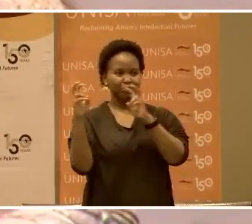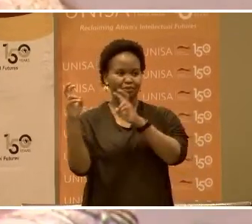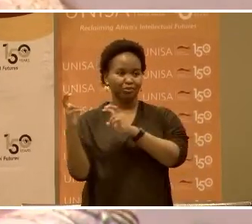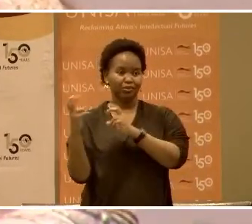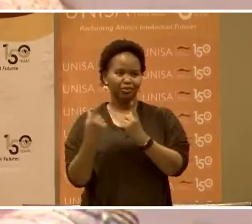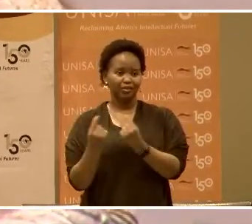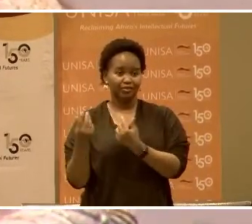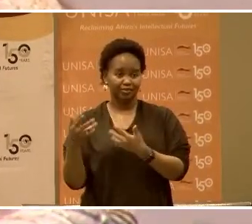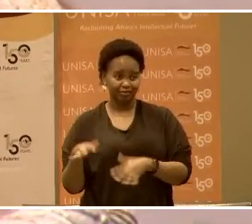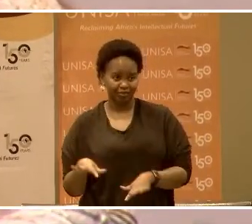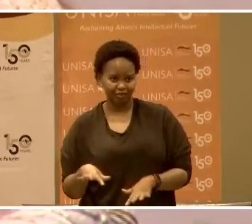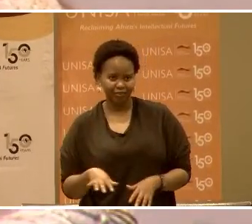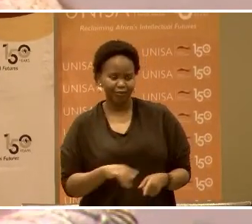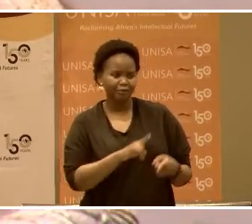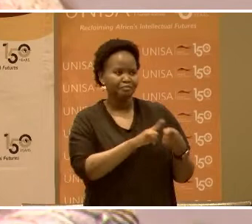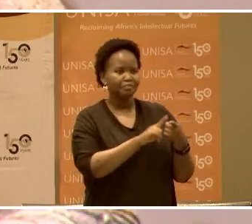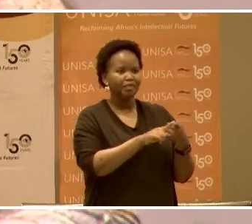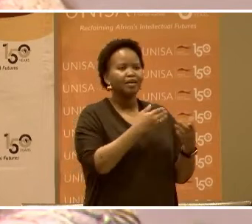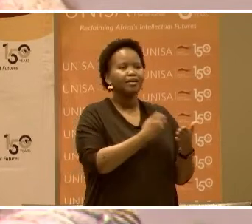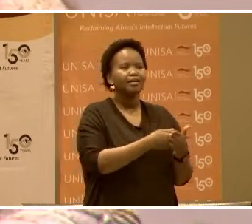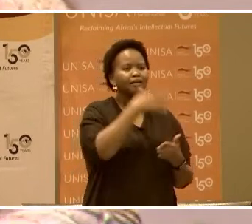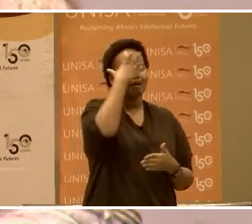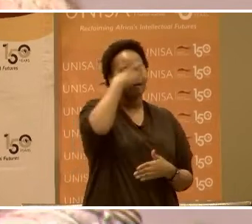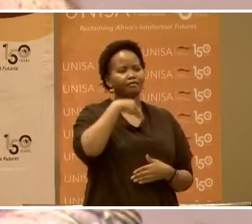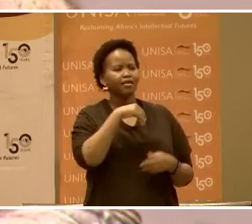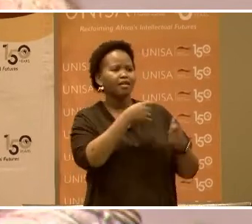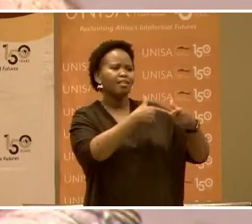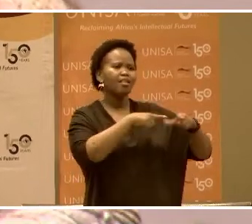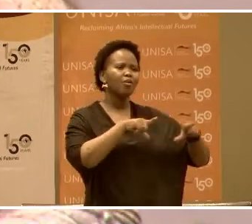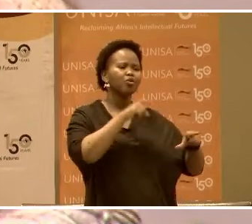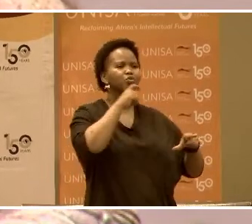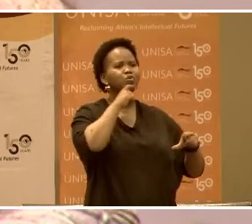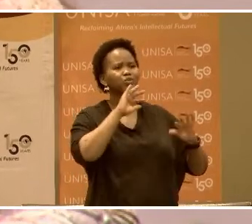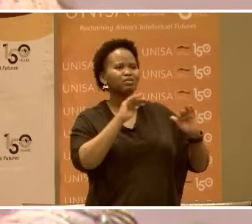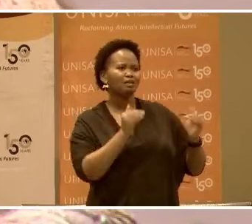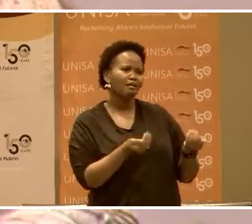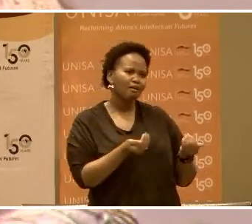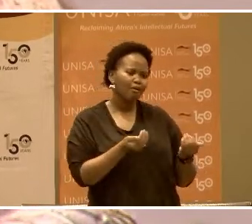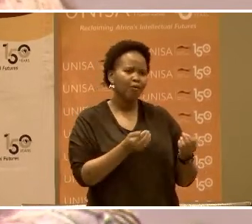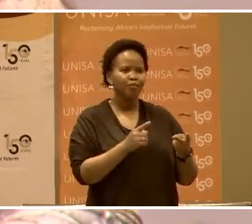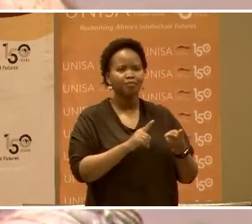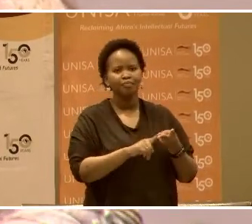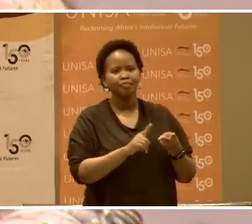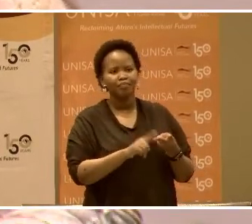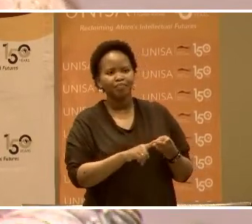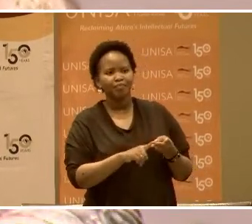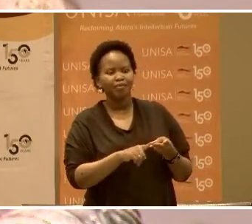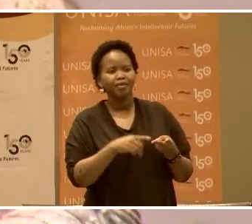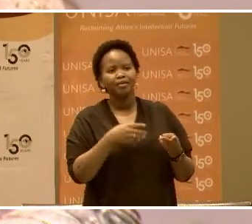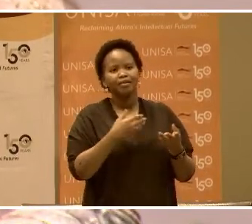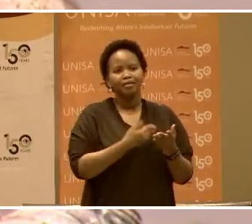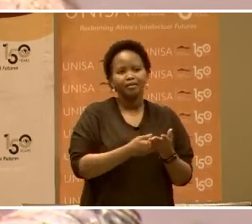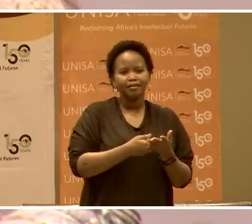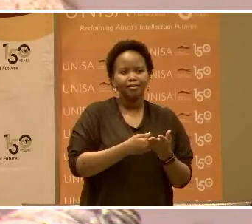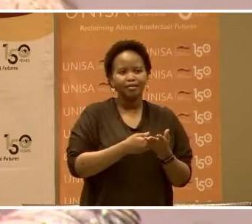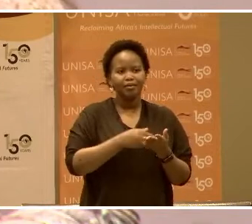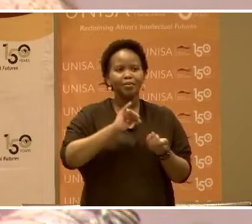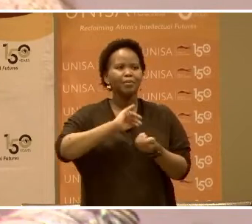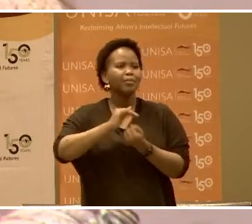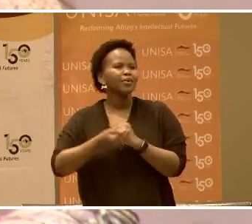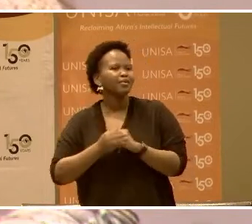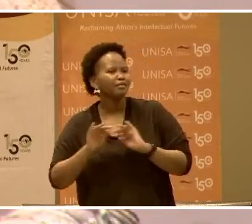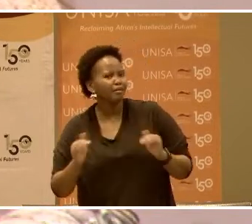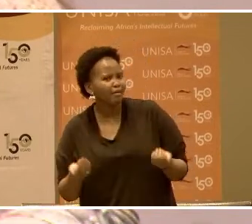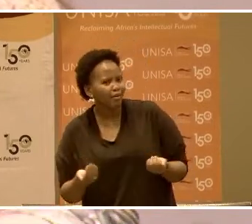to encourage and use African languages, code switching, preservation of heritage, as part of language